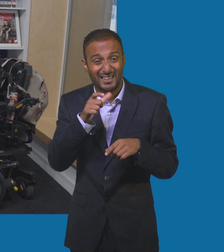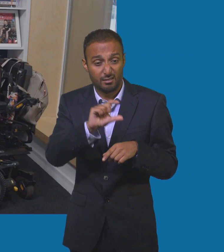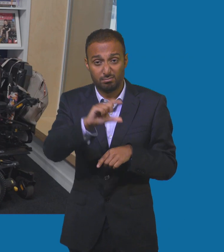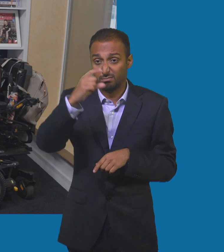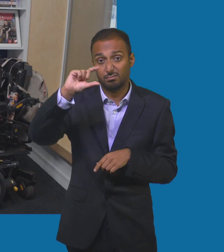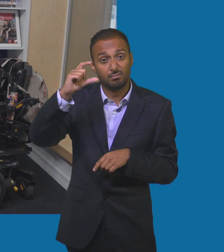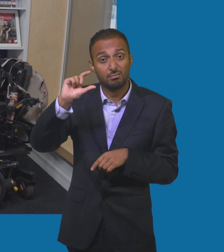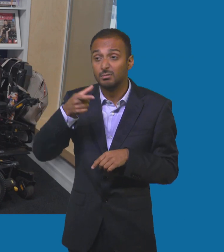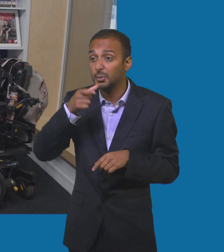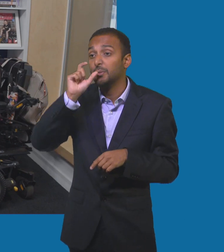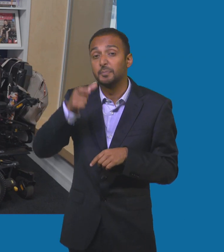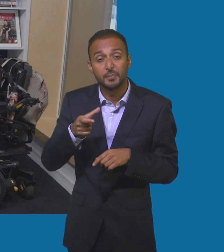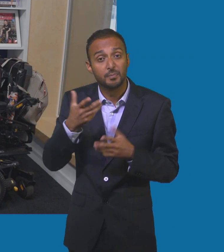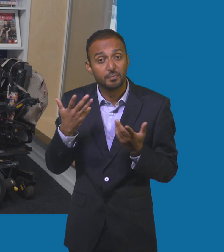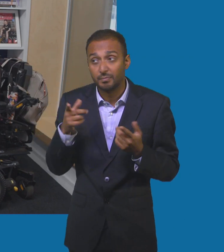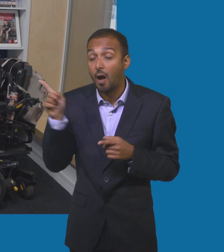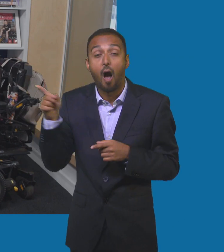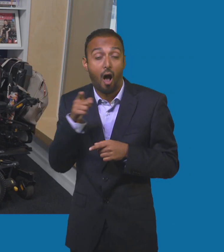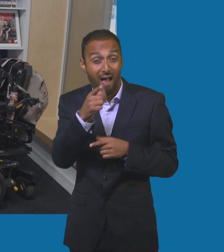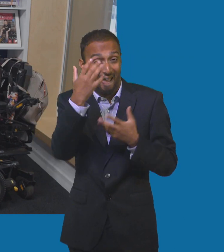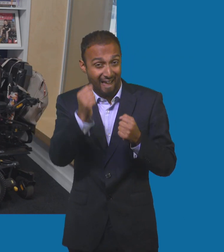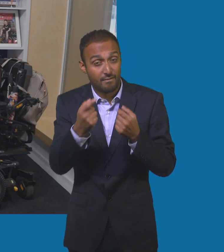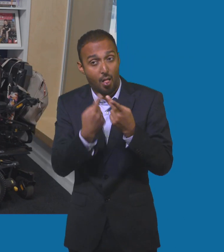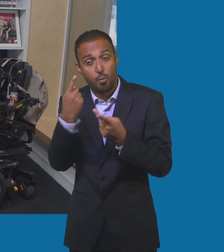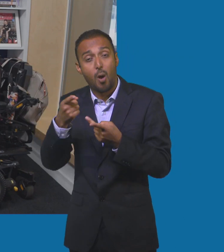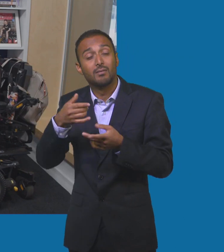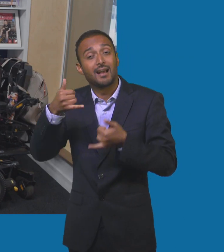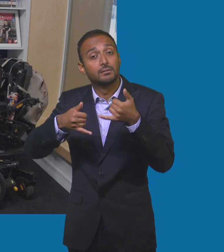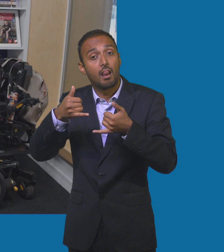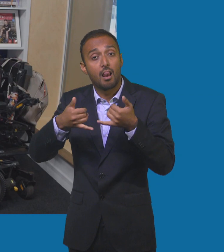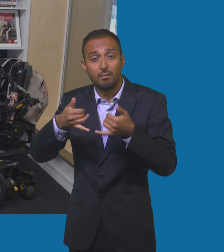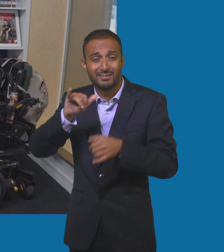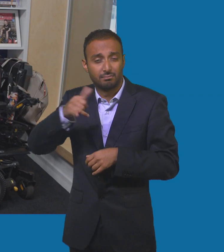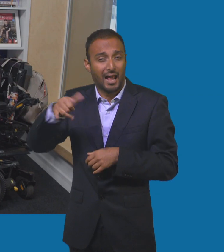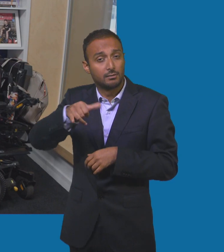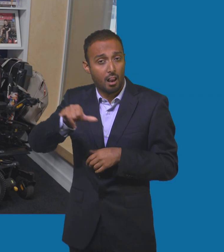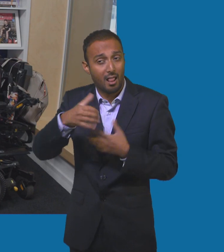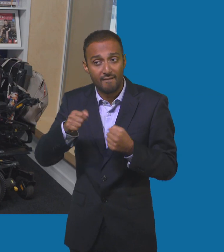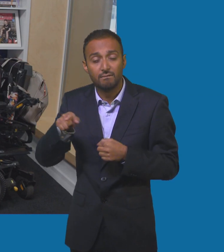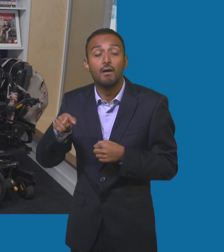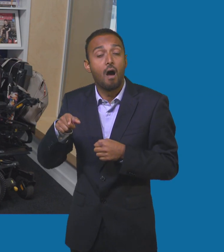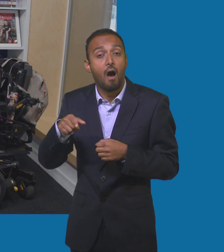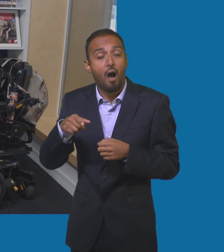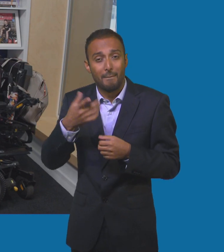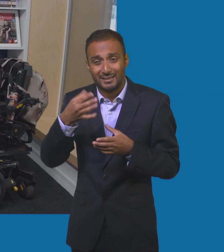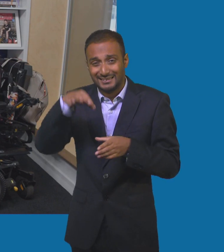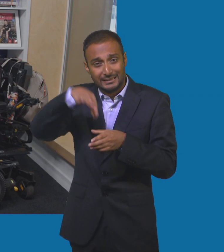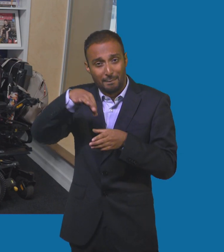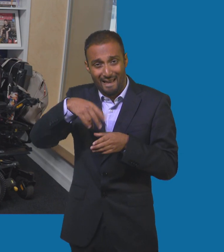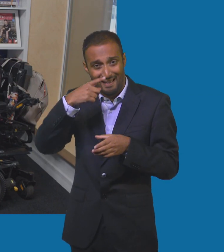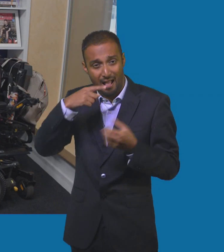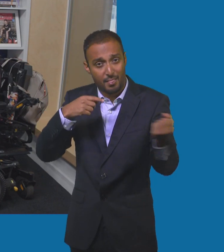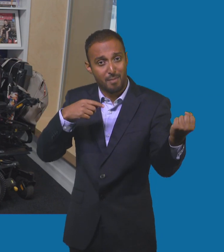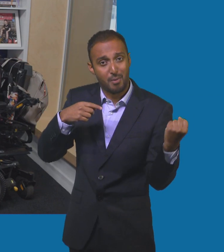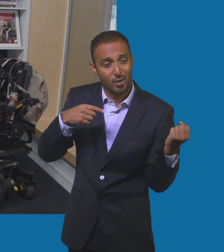and they actually do one. There's a kettle. Tea bag? Kettle. Keep your tea bags in the glove box. Mobile kettle. It does sound quite mad, doesn't it? I'm